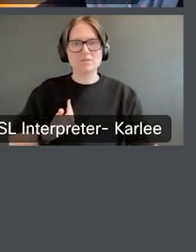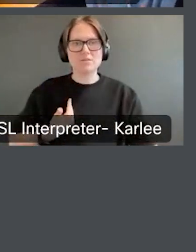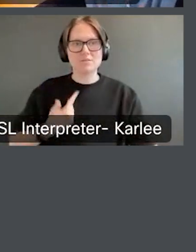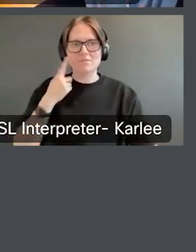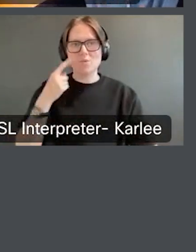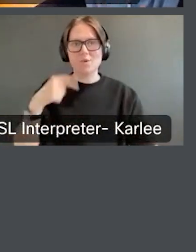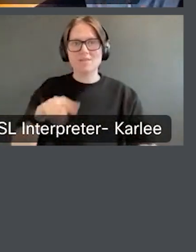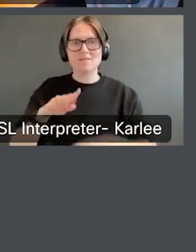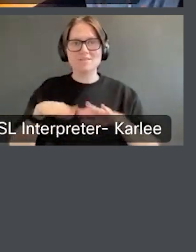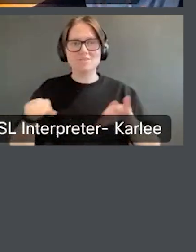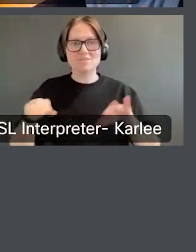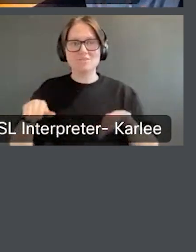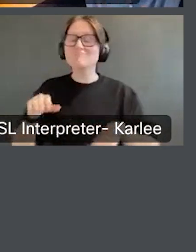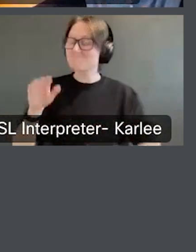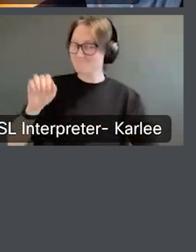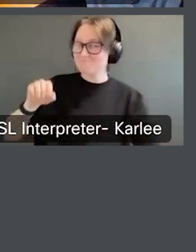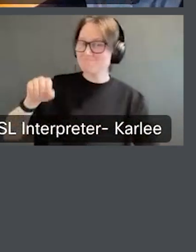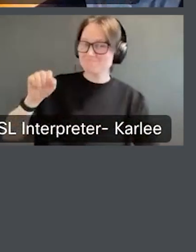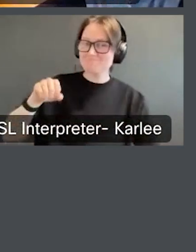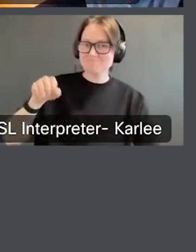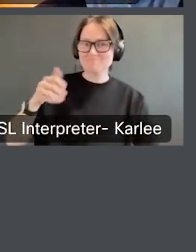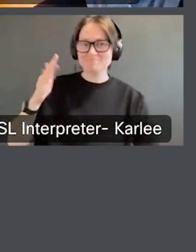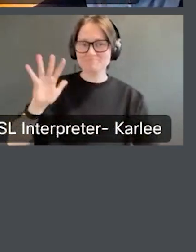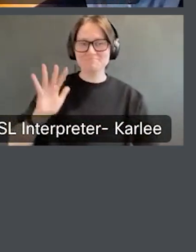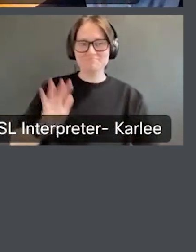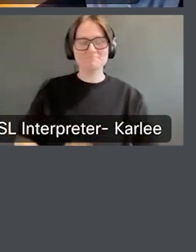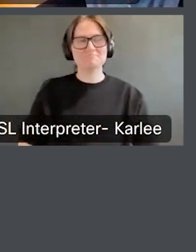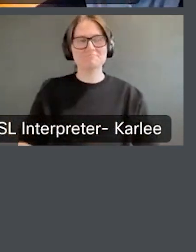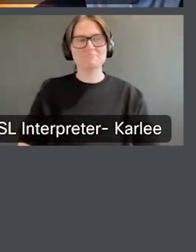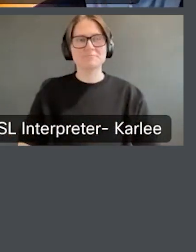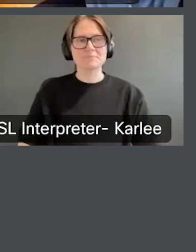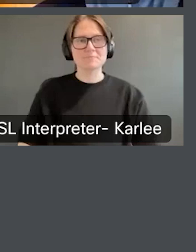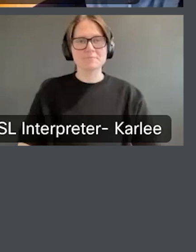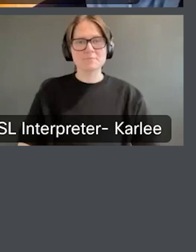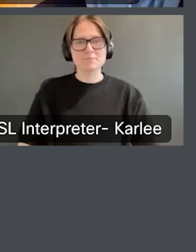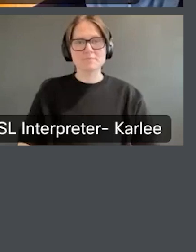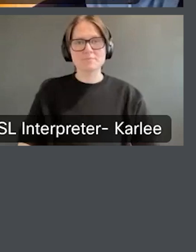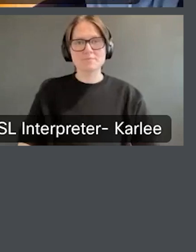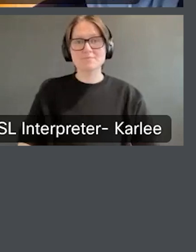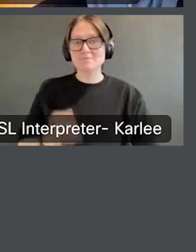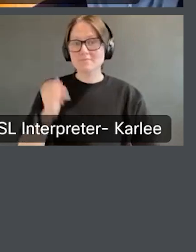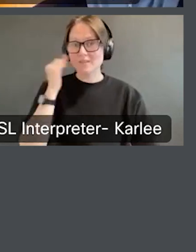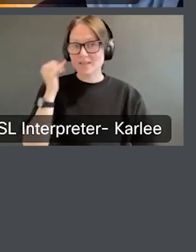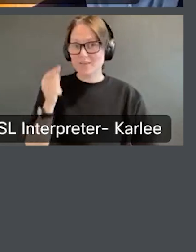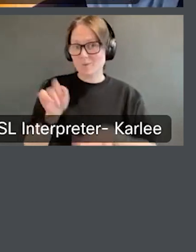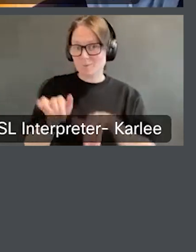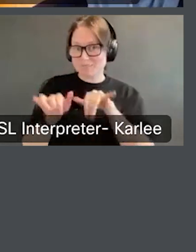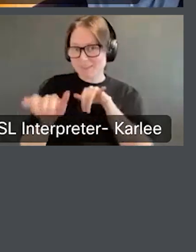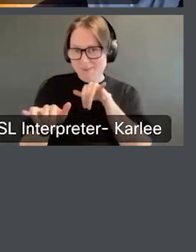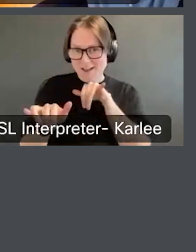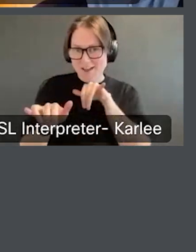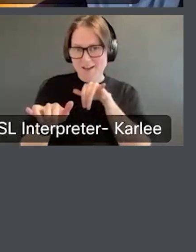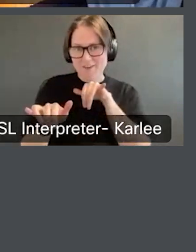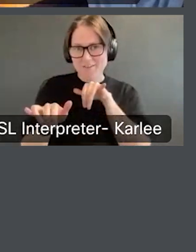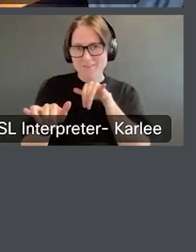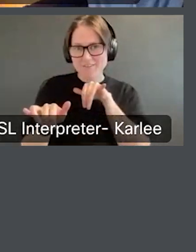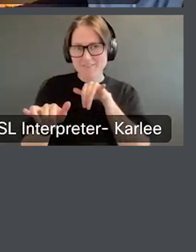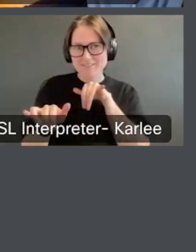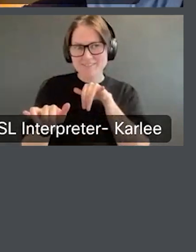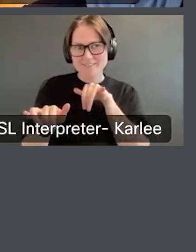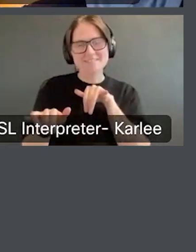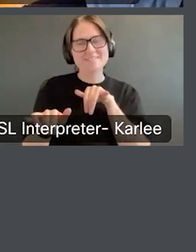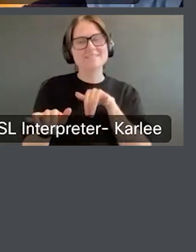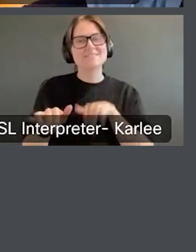Yes, and if you stick around after after the break, then in my